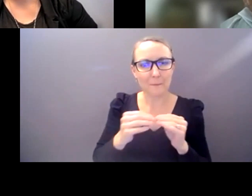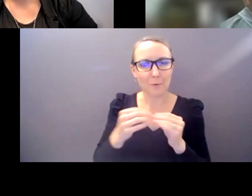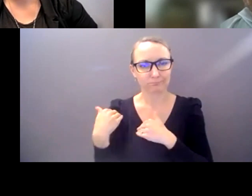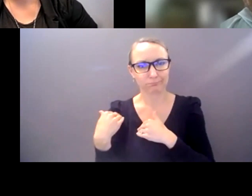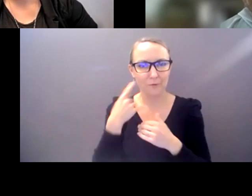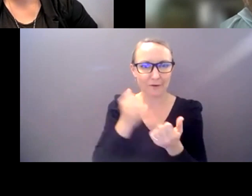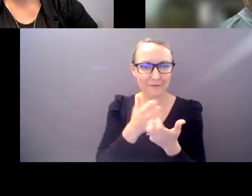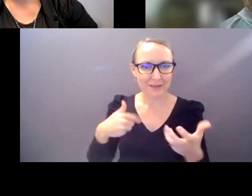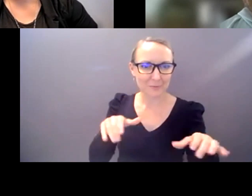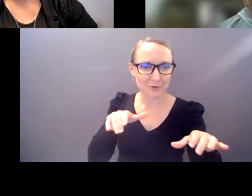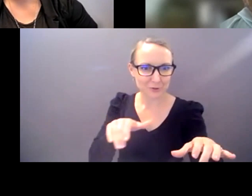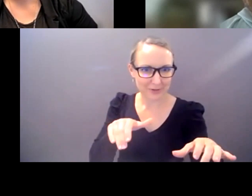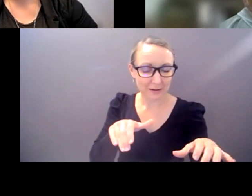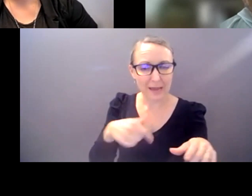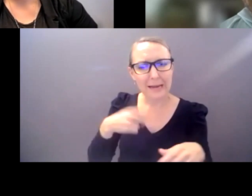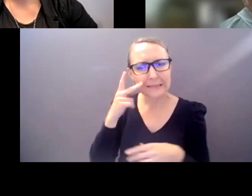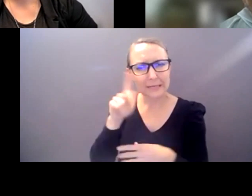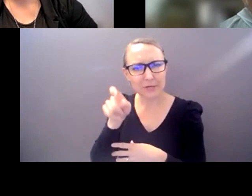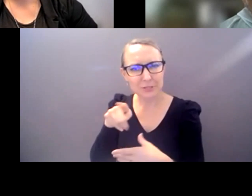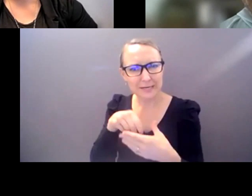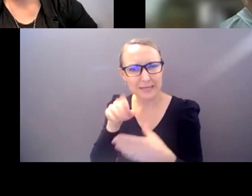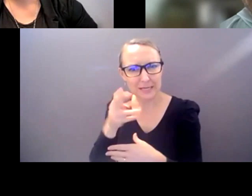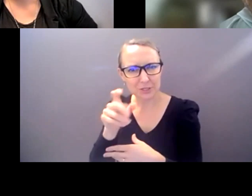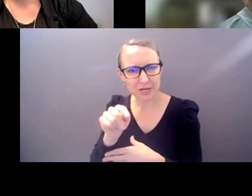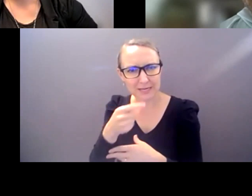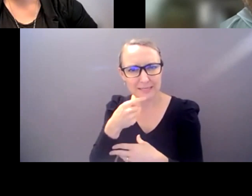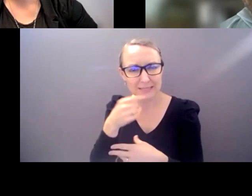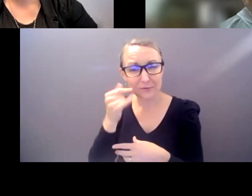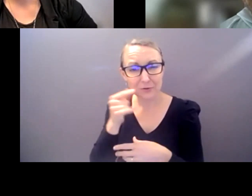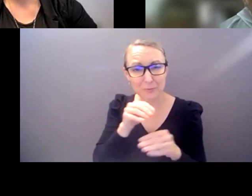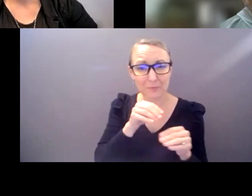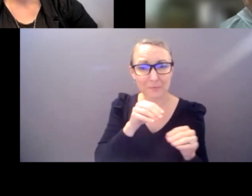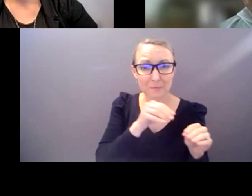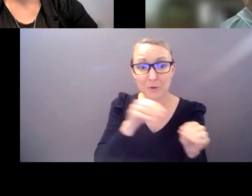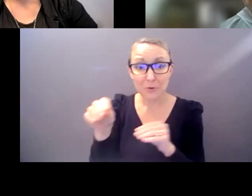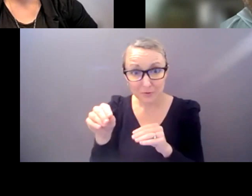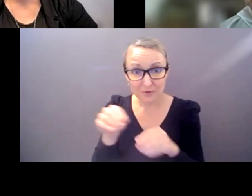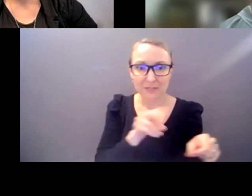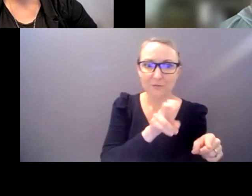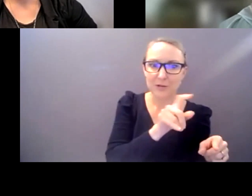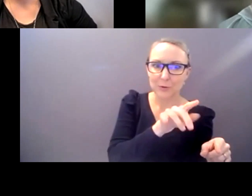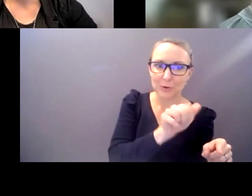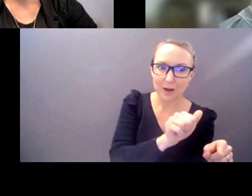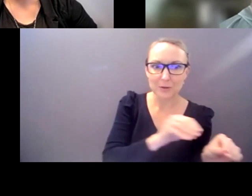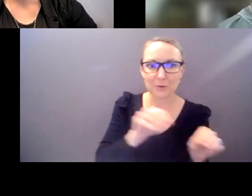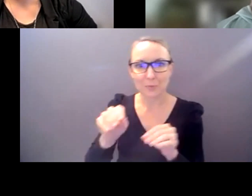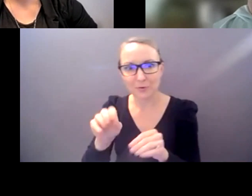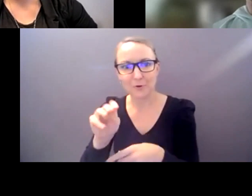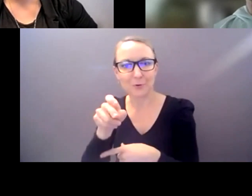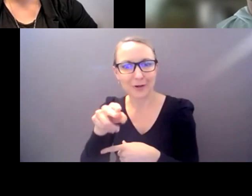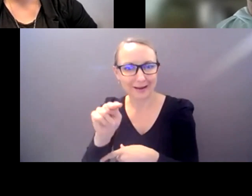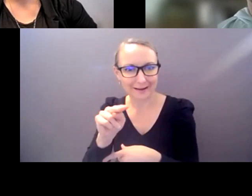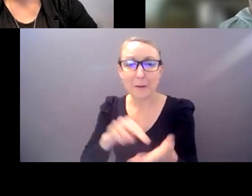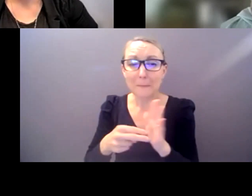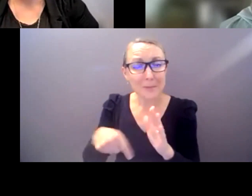And I see a question in the chat, so that if you move from Ventura to Marin, we know you still, and you're